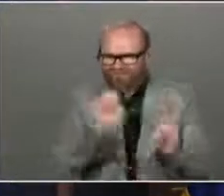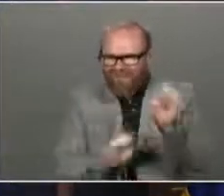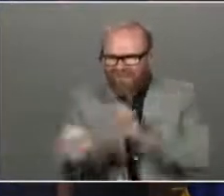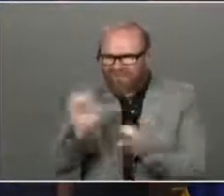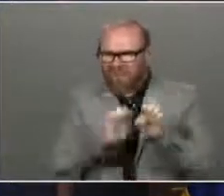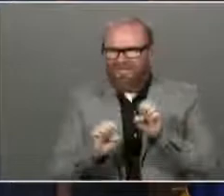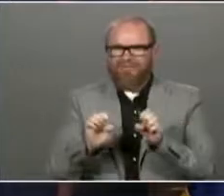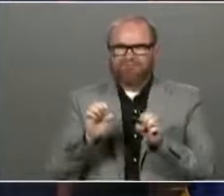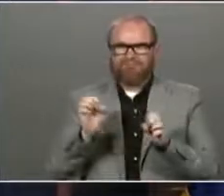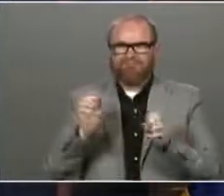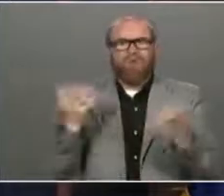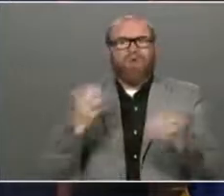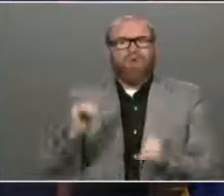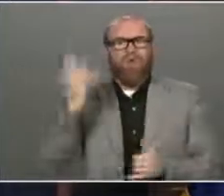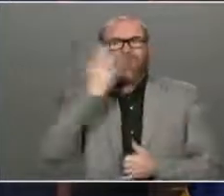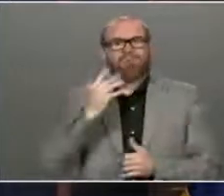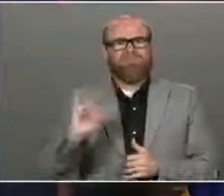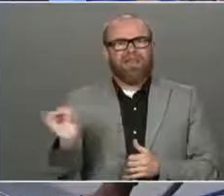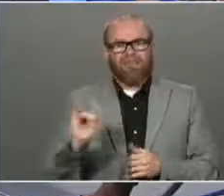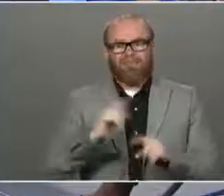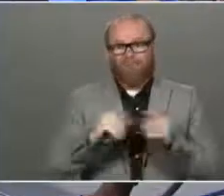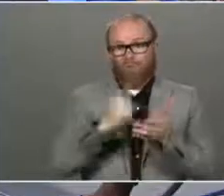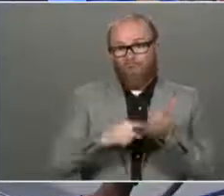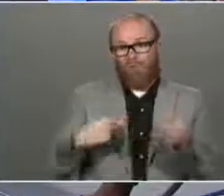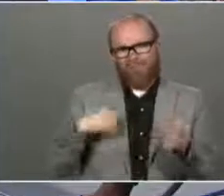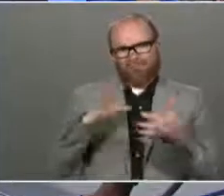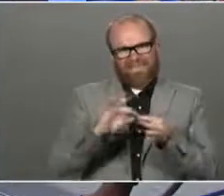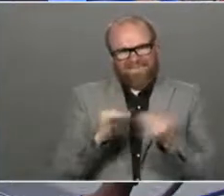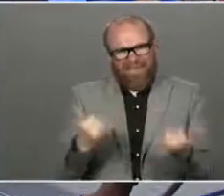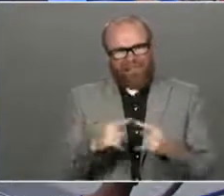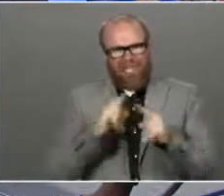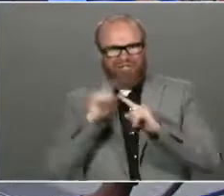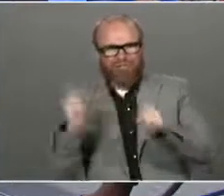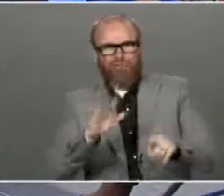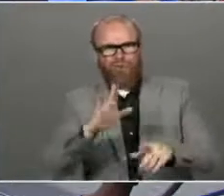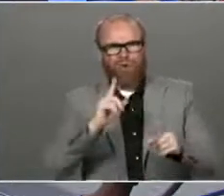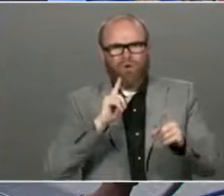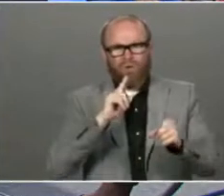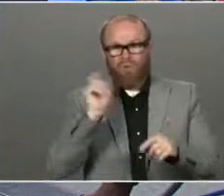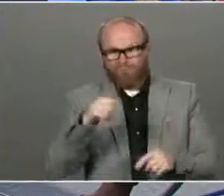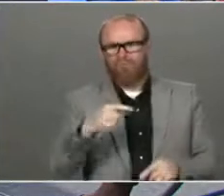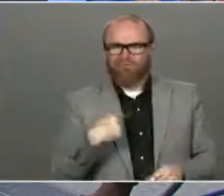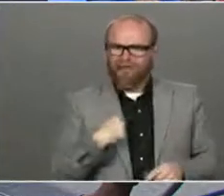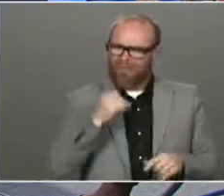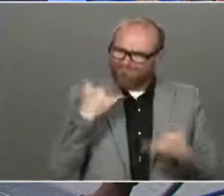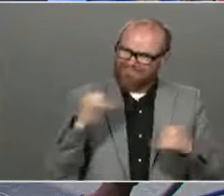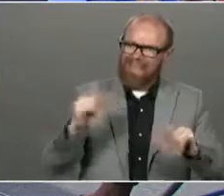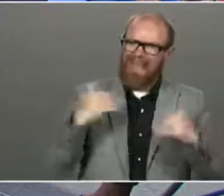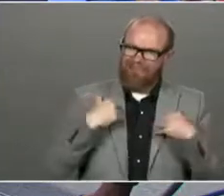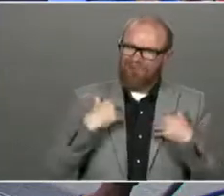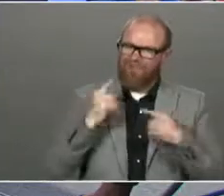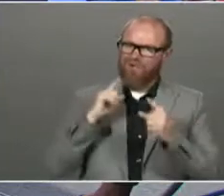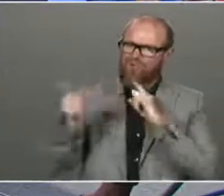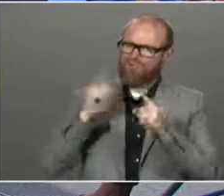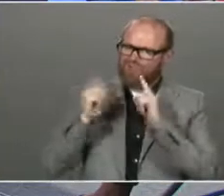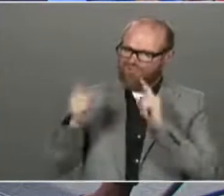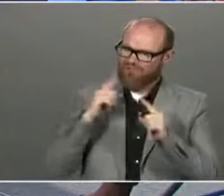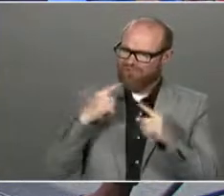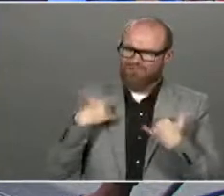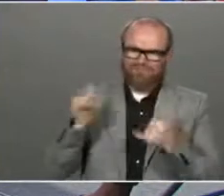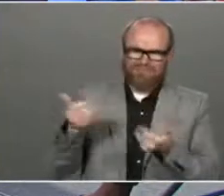don't know exactly what that looks like yet. What I'm saying to answer the question is that I'm open to that conversation, where I probably wasn't open to it 3 or 4 years ago.